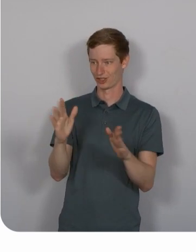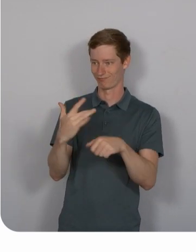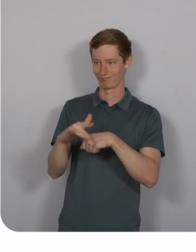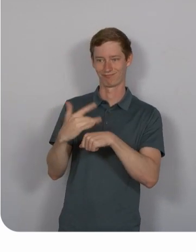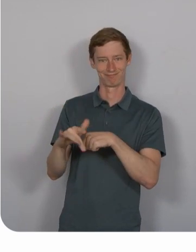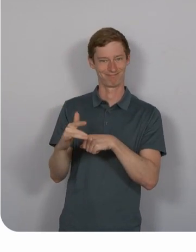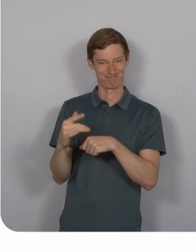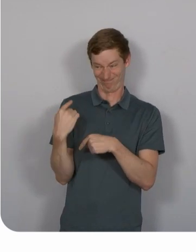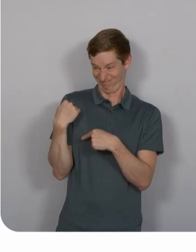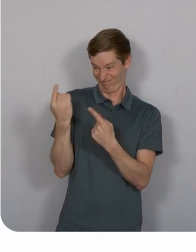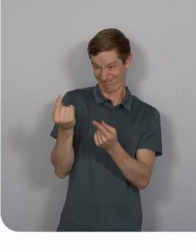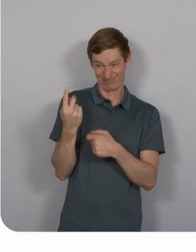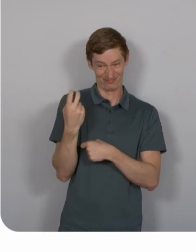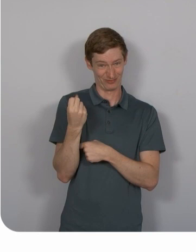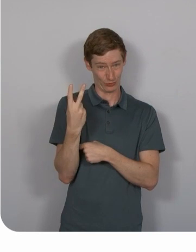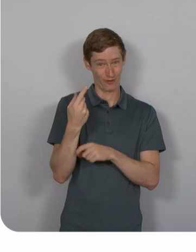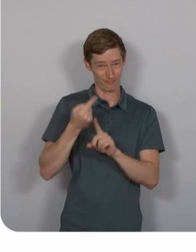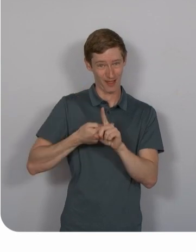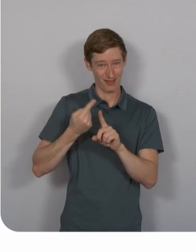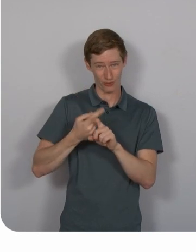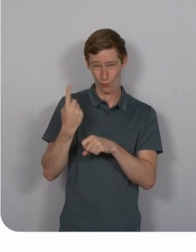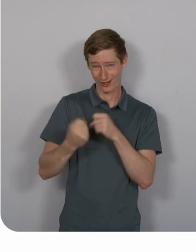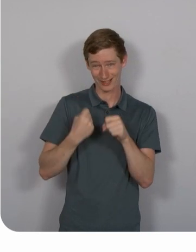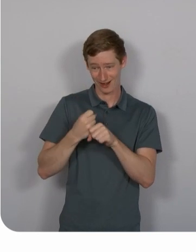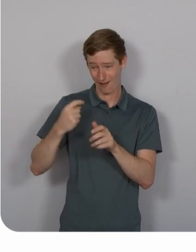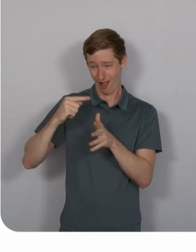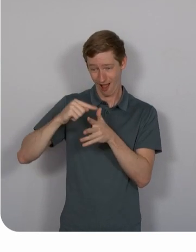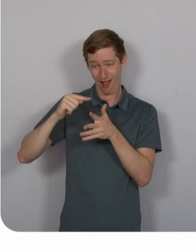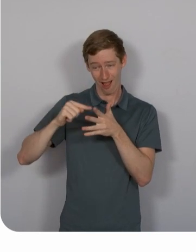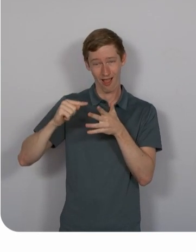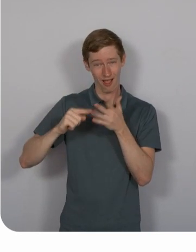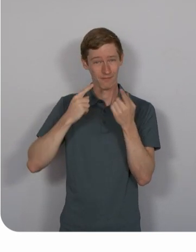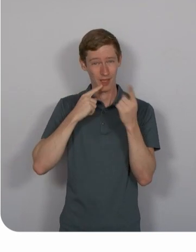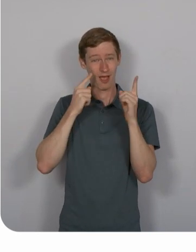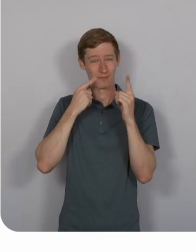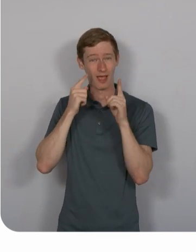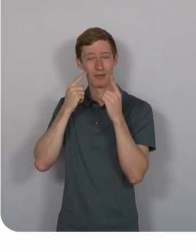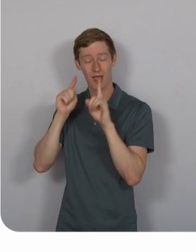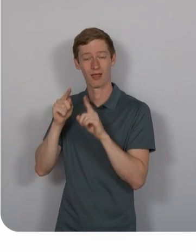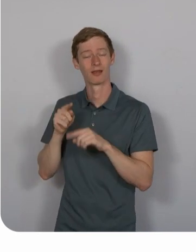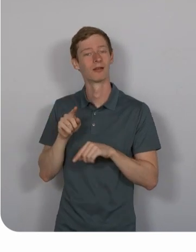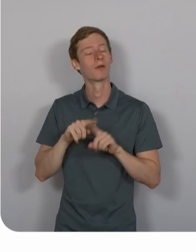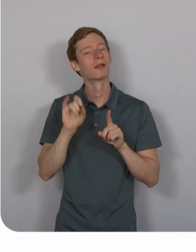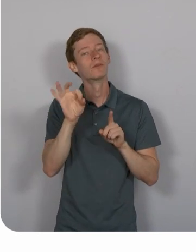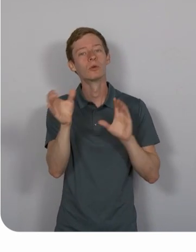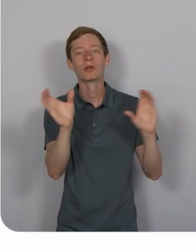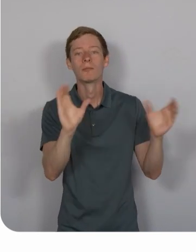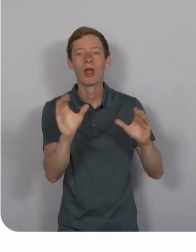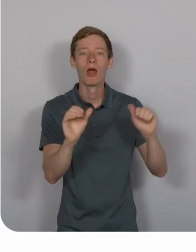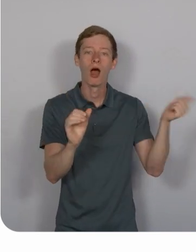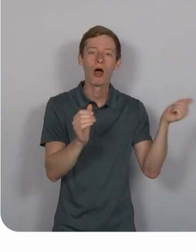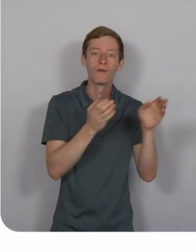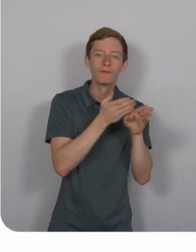But you know, this is really just the beginning. Because if you look across the industry and if you look at what everyone is